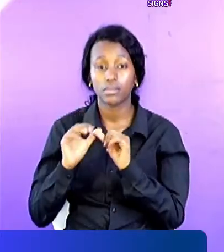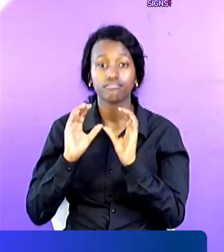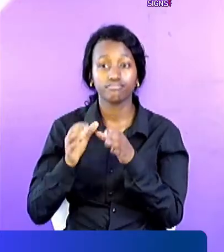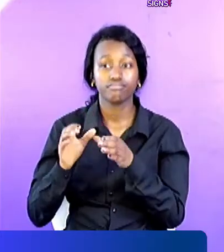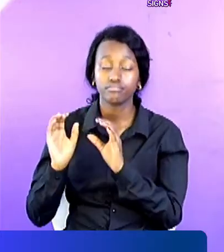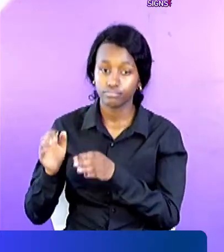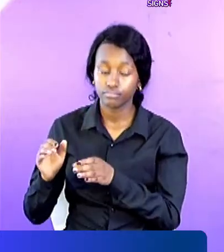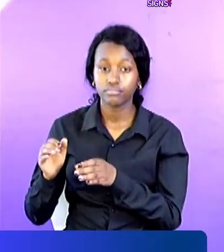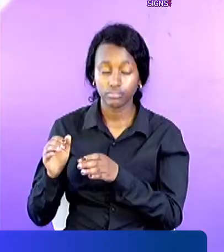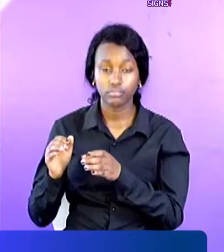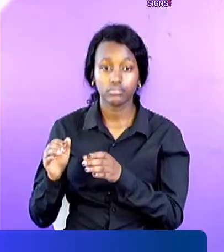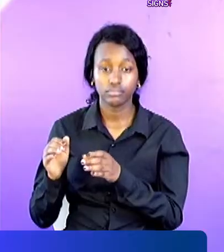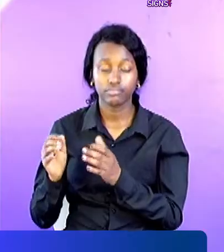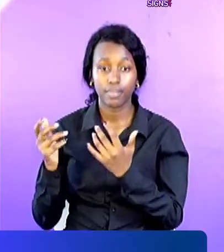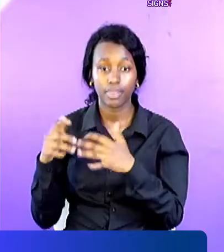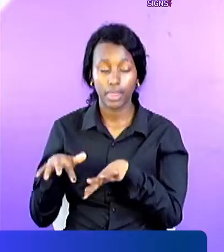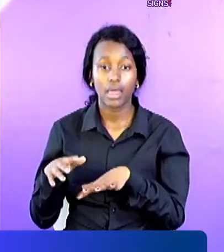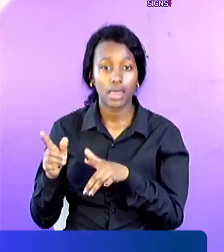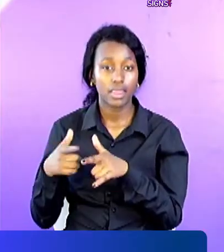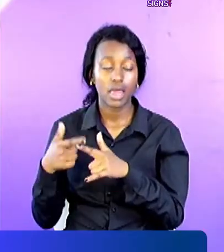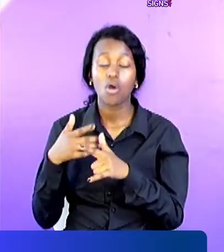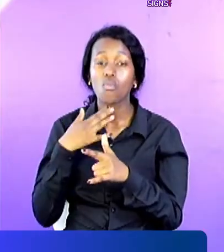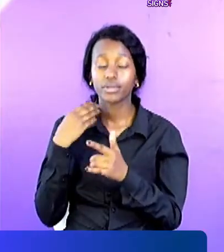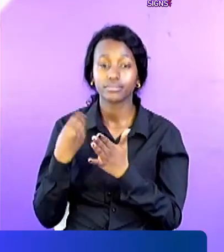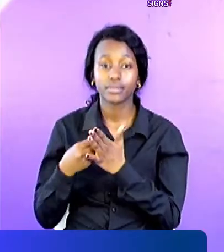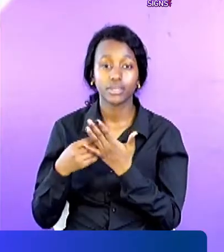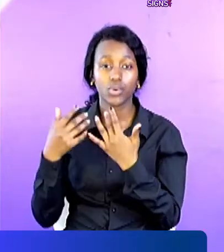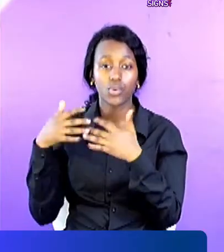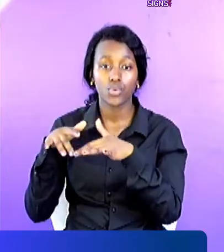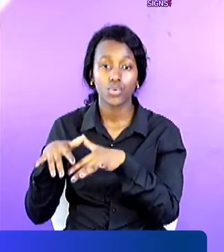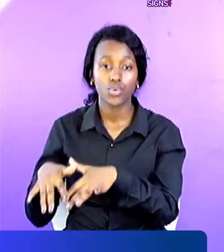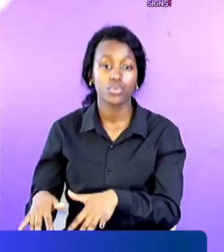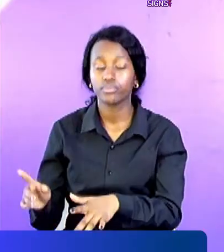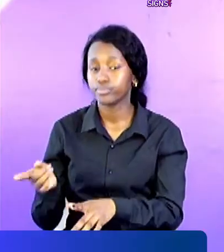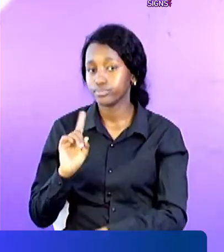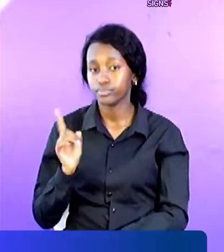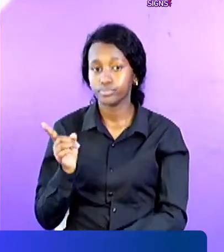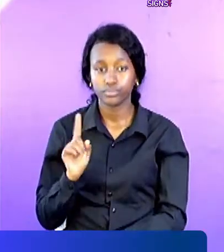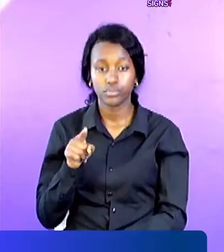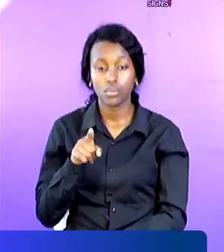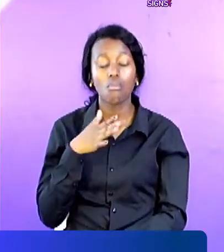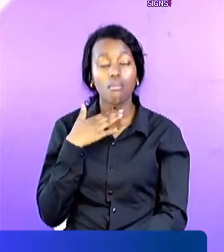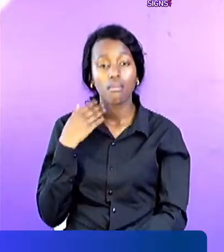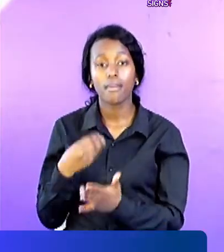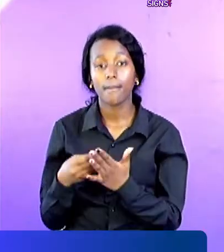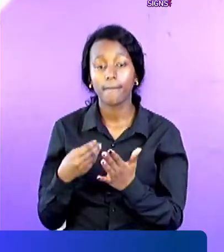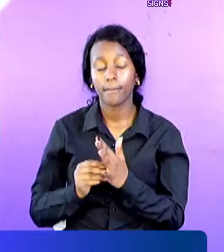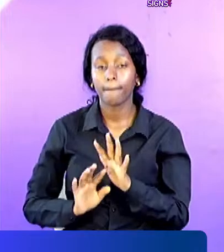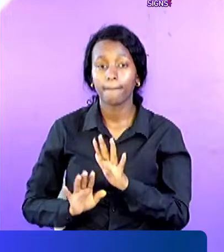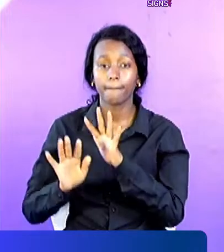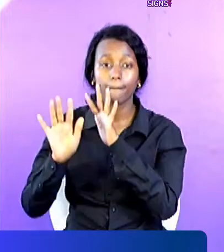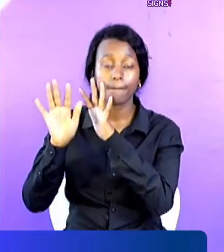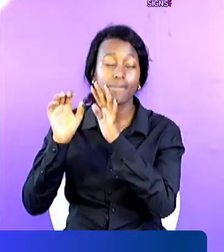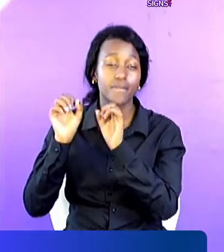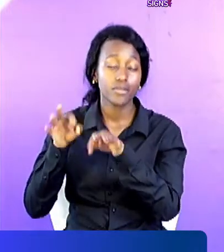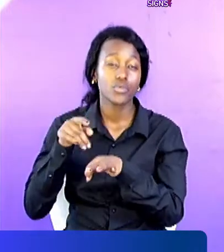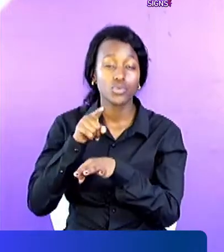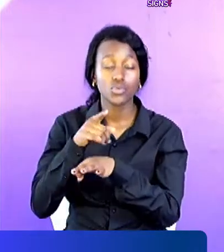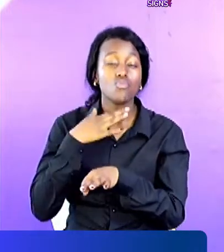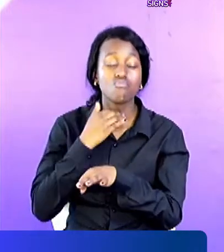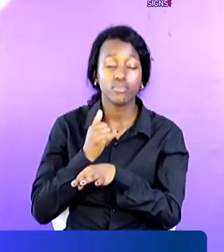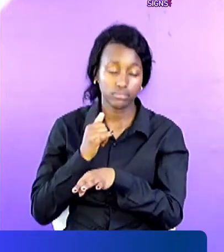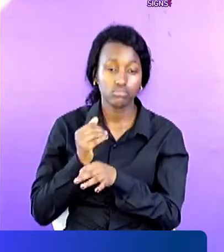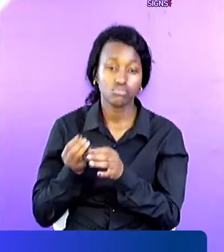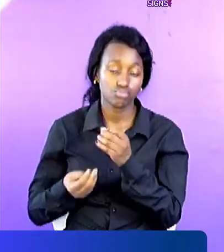want your money to fluctuate downwards. It should always go up. Upwards. When we talk of growth, it could either fluctuate up or down or just